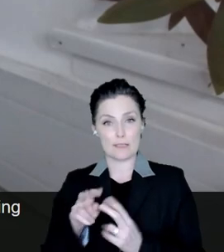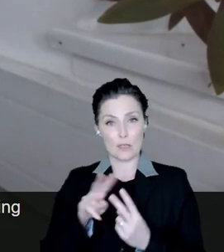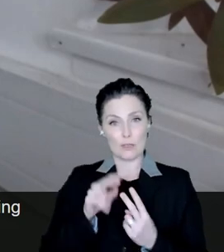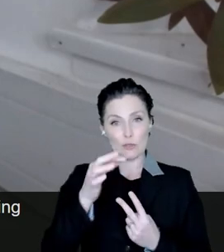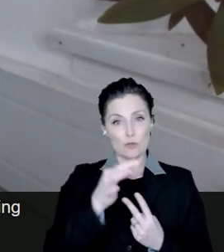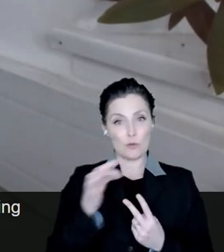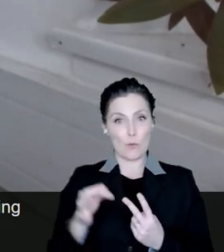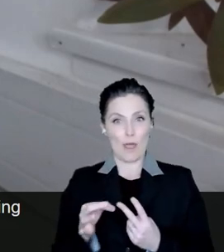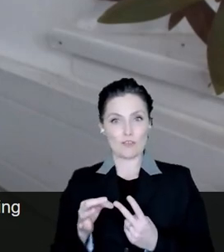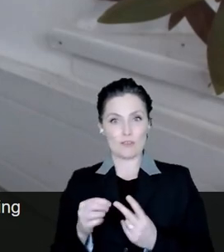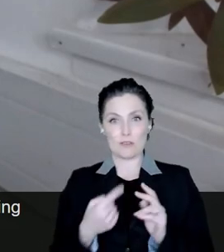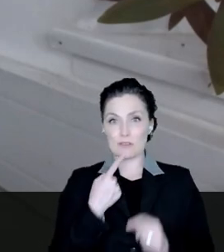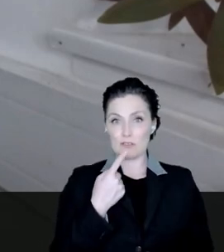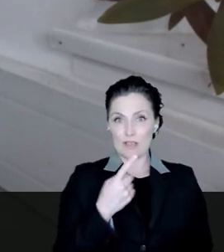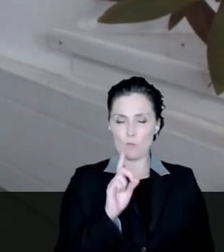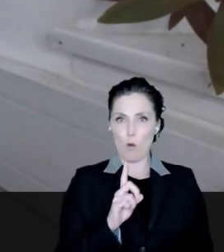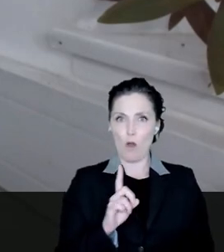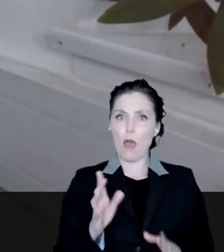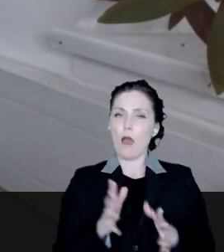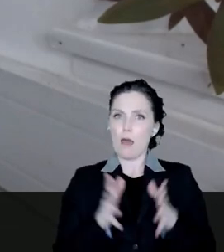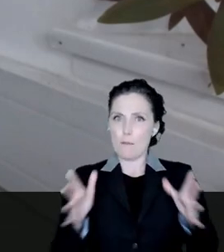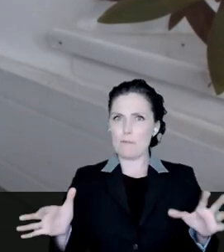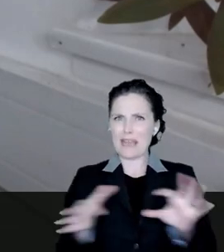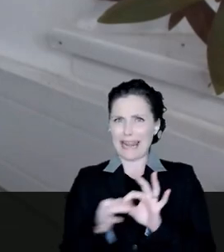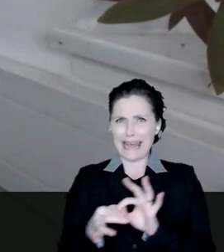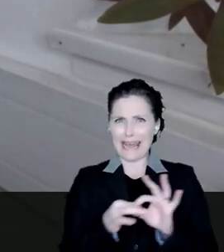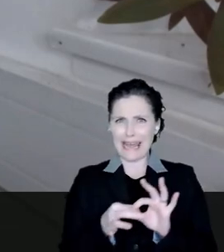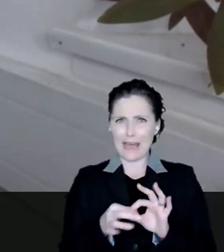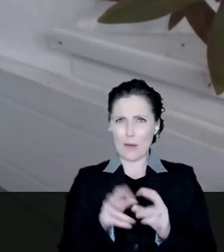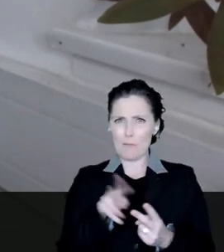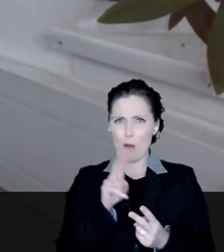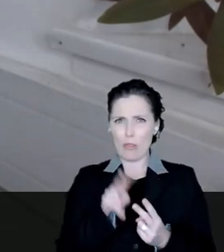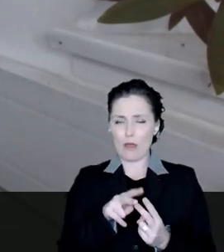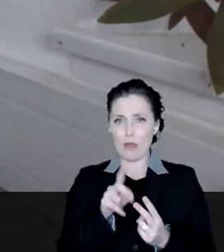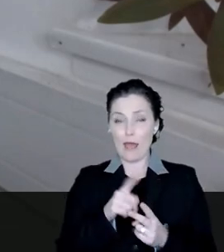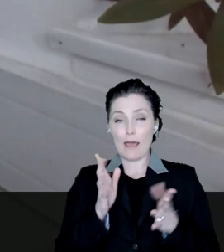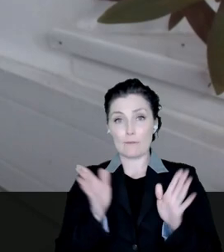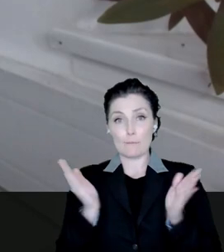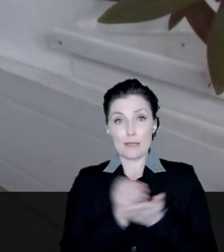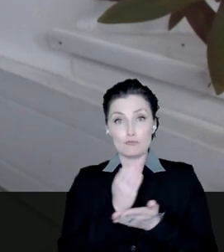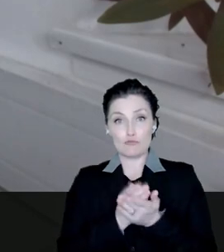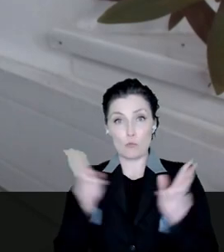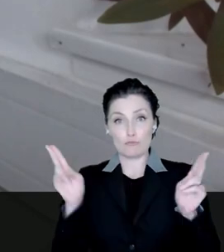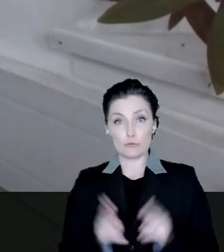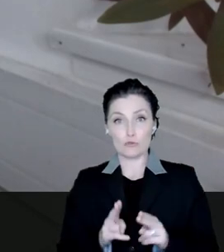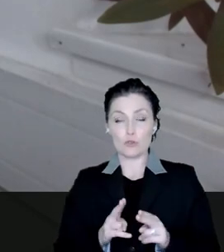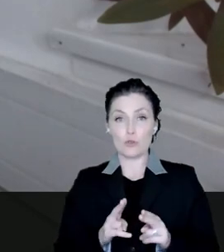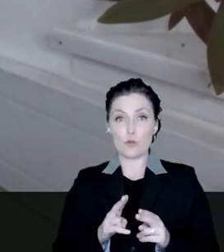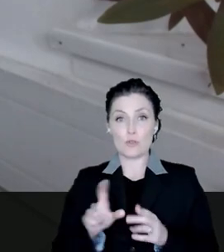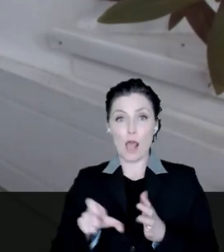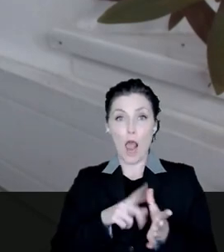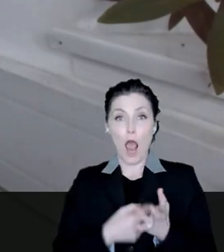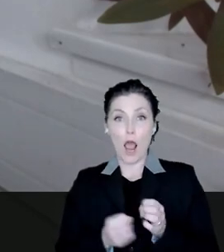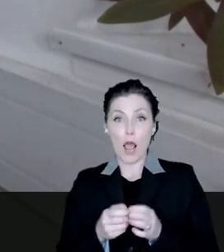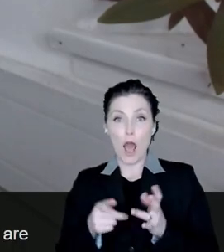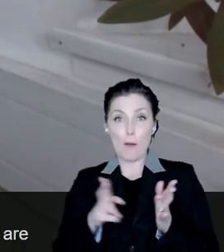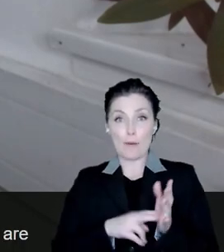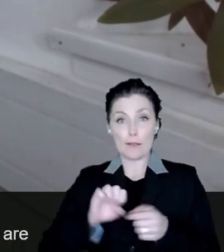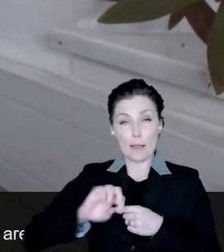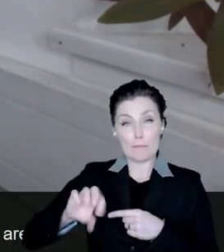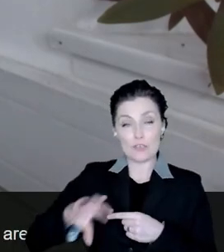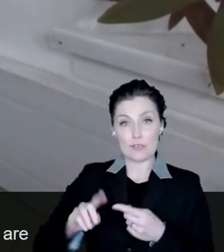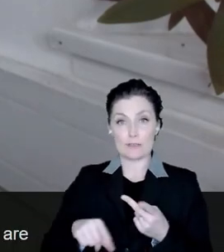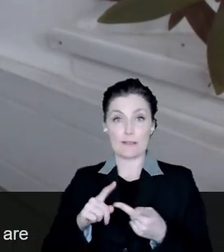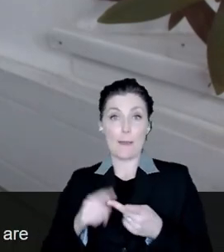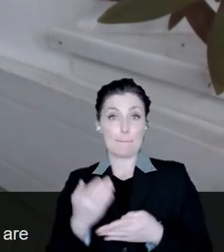are massively linked. And we need to make sure that we're reducing our carbon emissions in the city, making our active travel greener. So that's